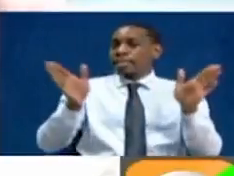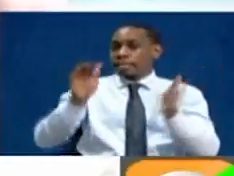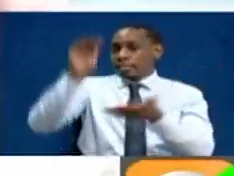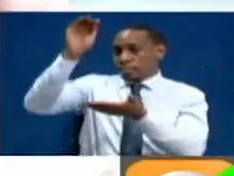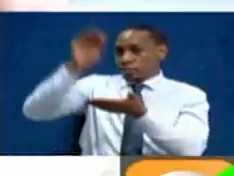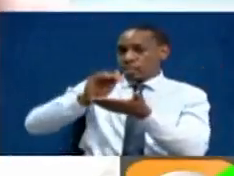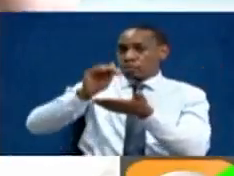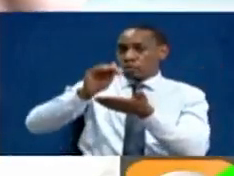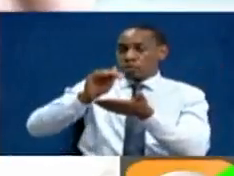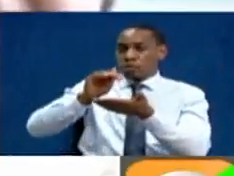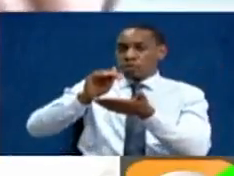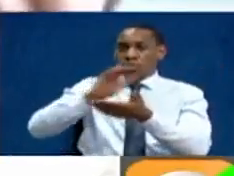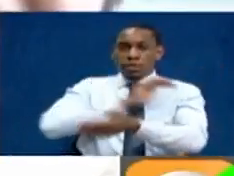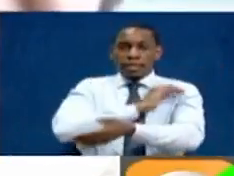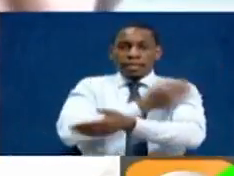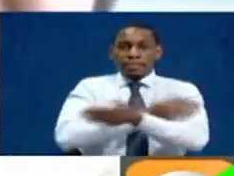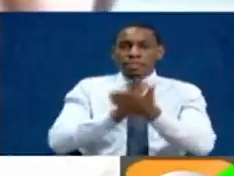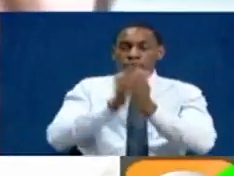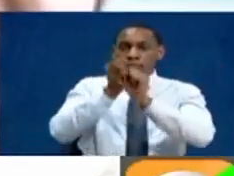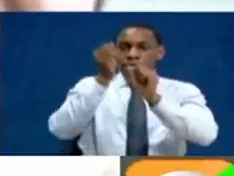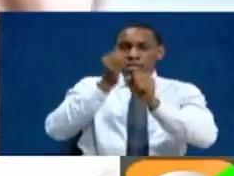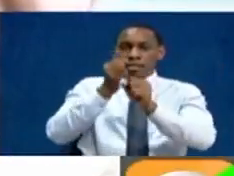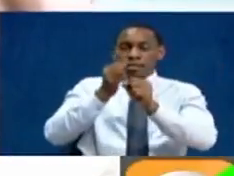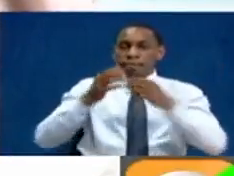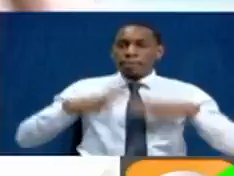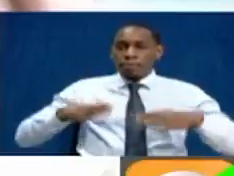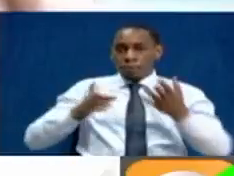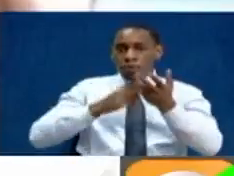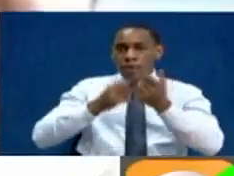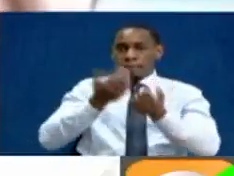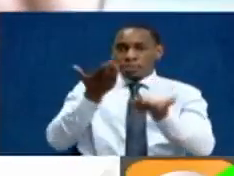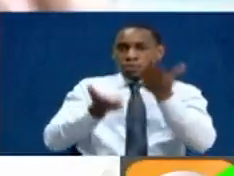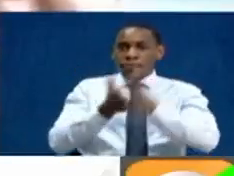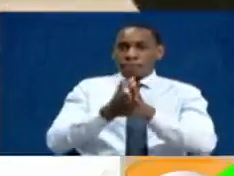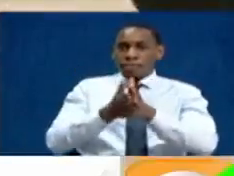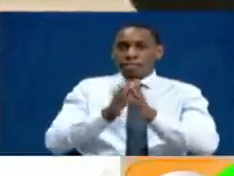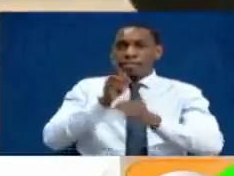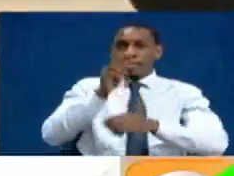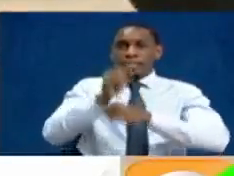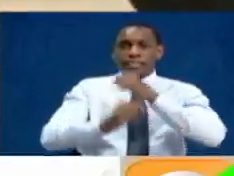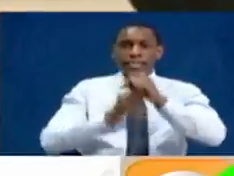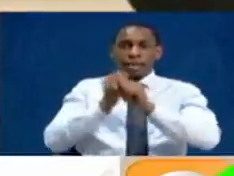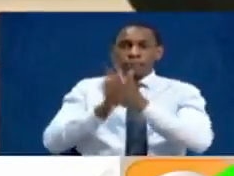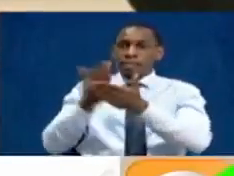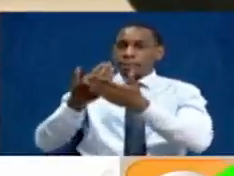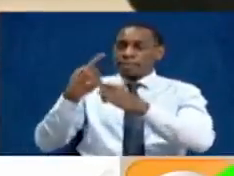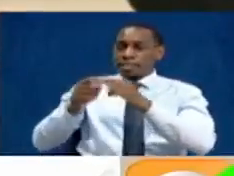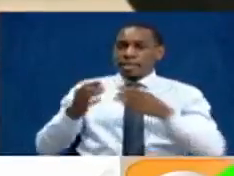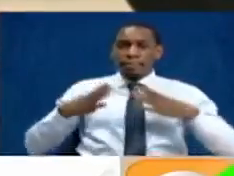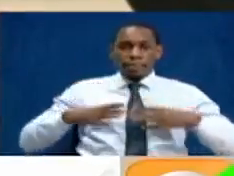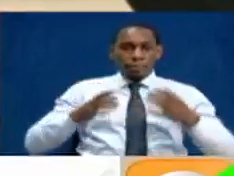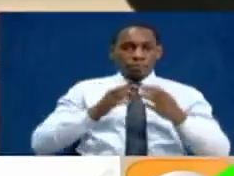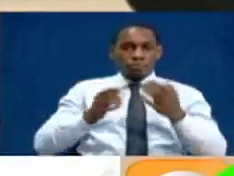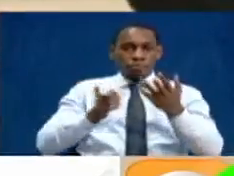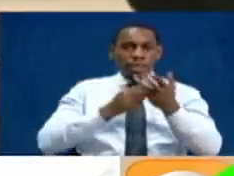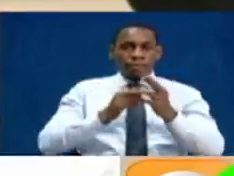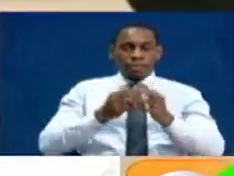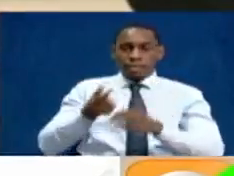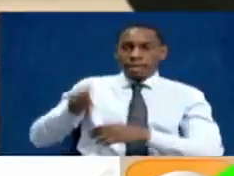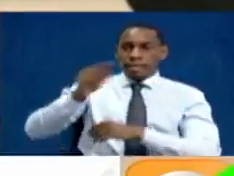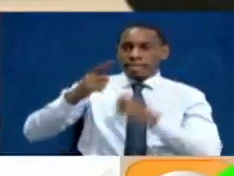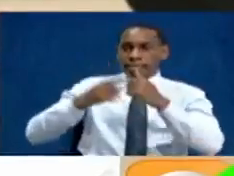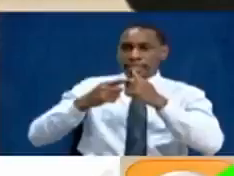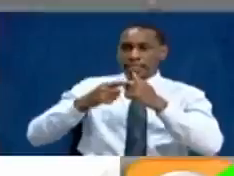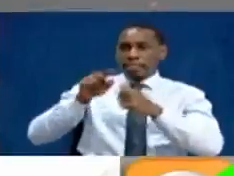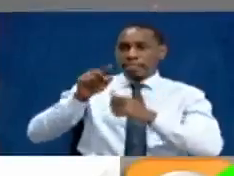drop in capacity and passenger numbers compared this year and last year. Passenger numbers rose by 6% to